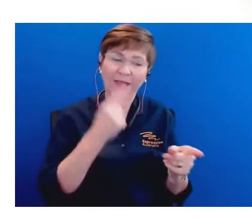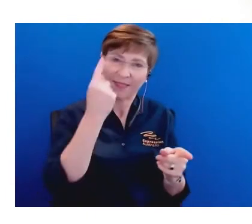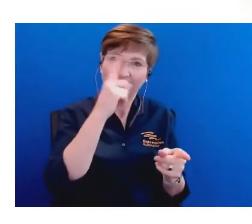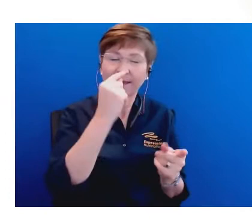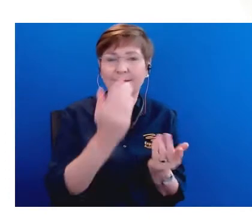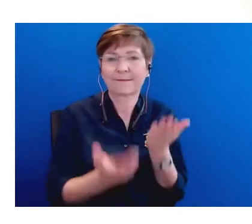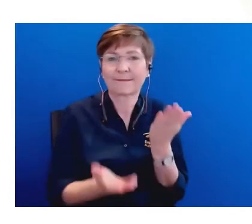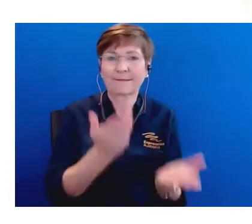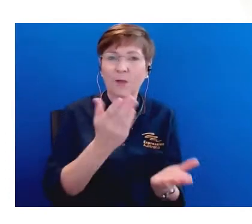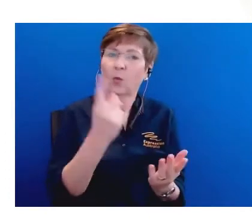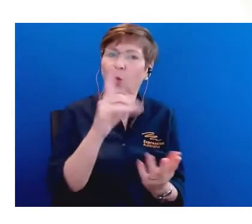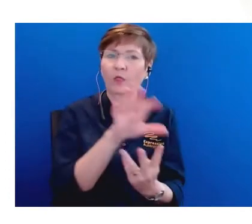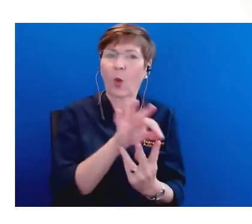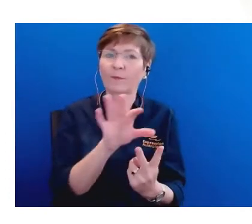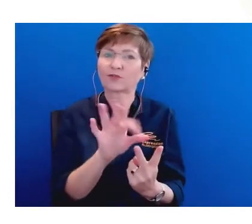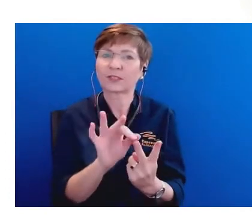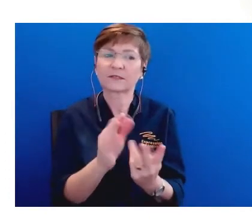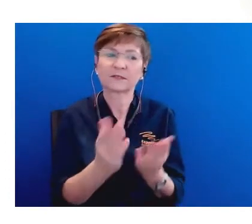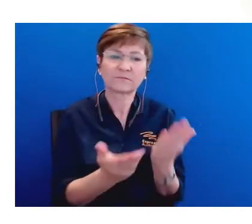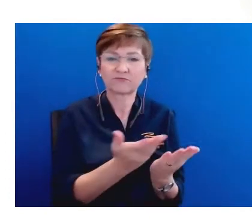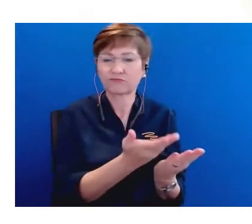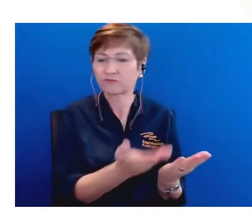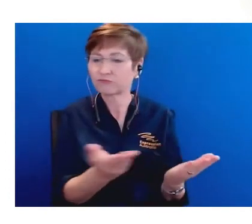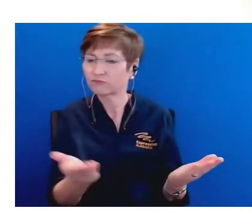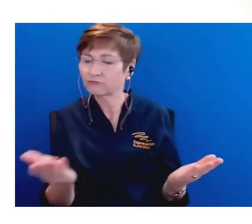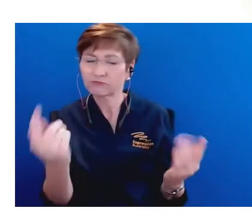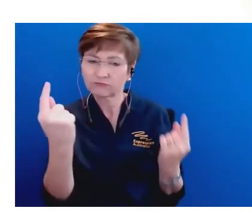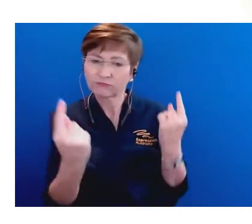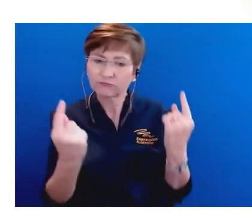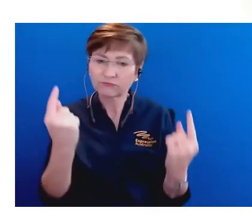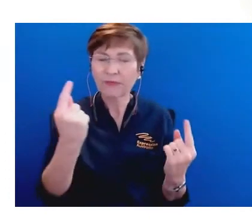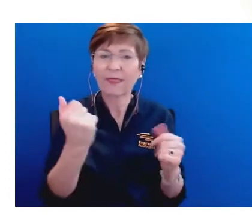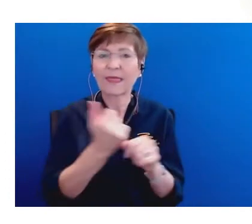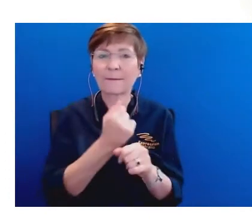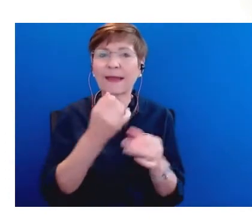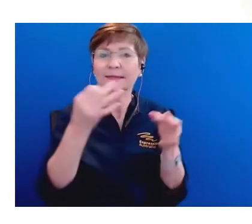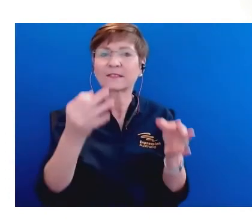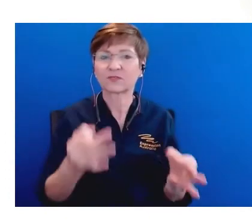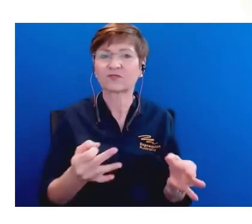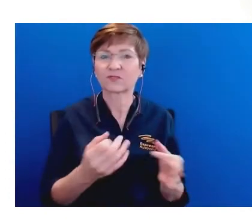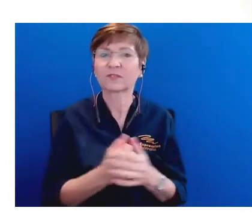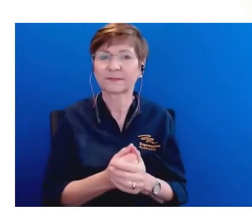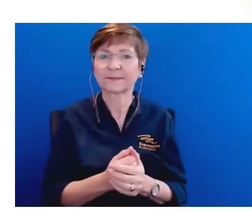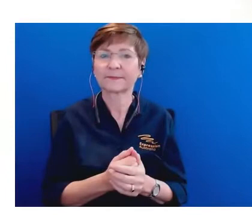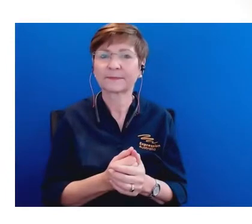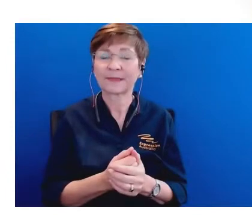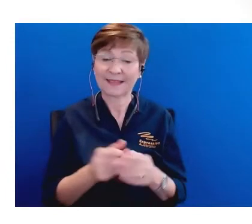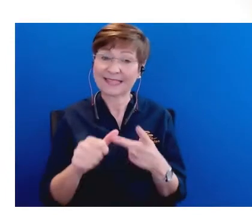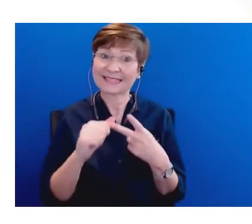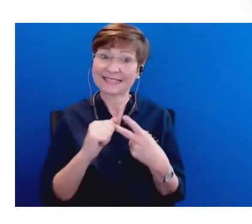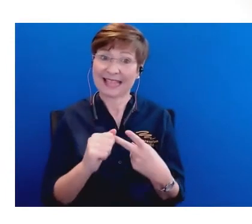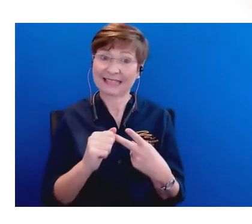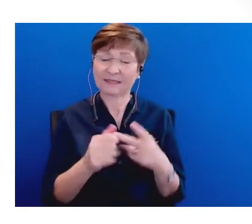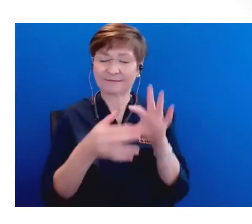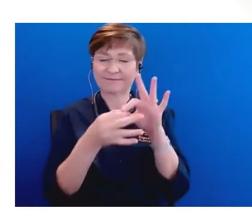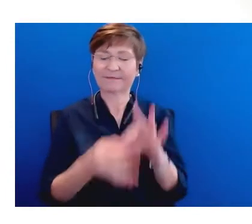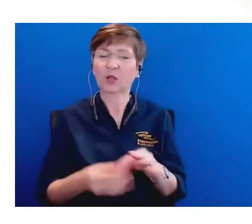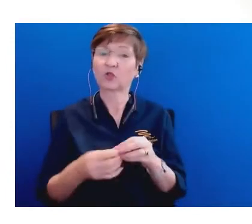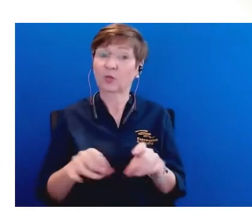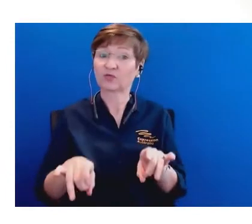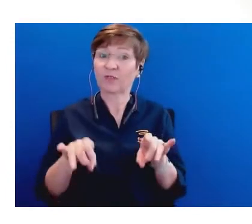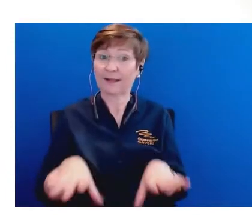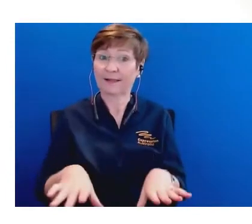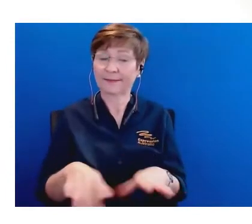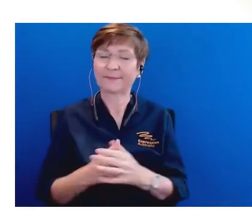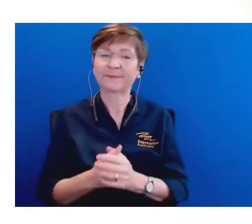decisions. And the second development was the Australian context, was the introduction